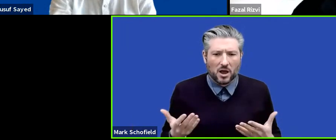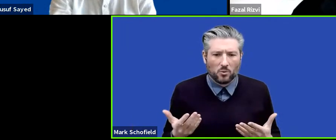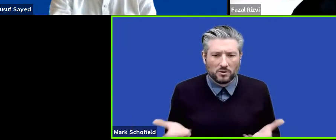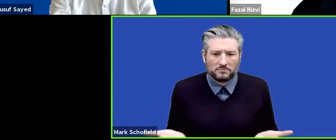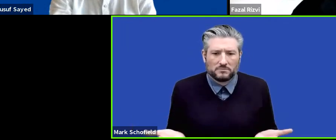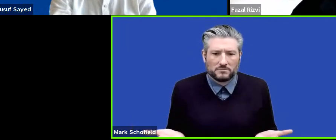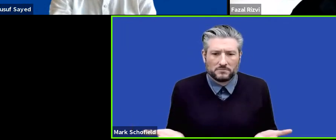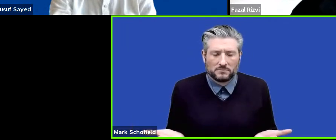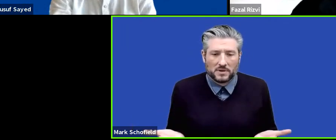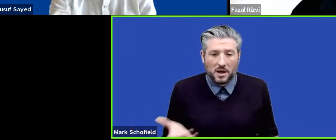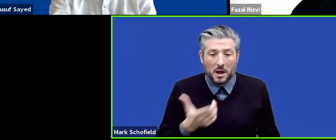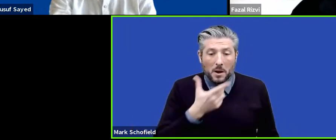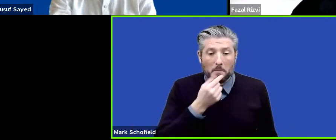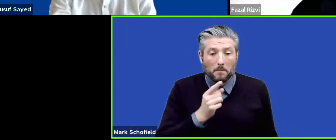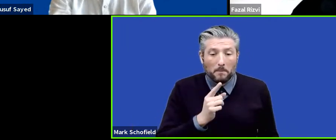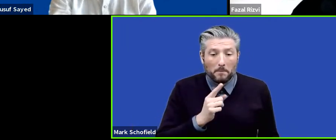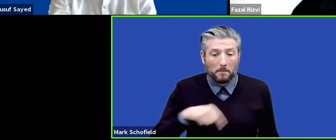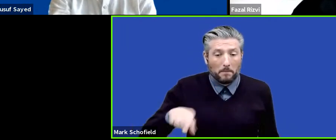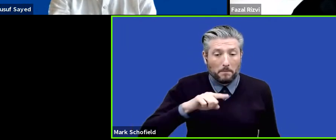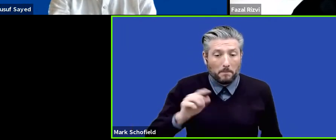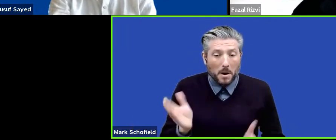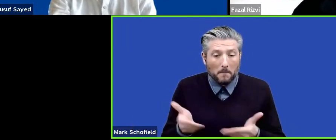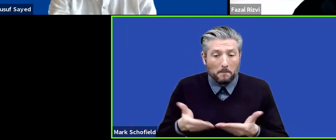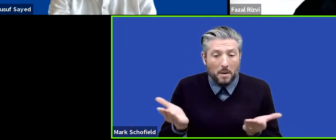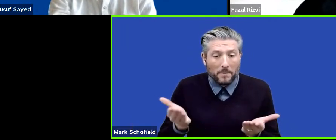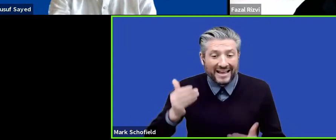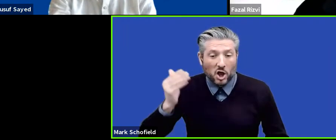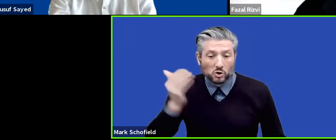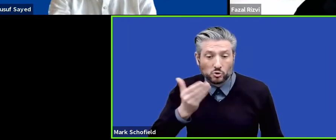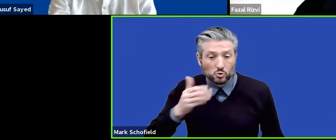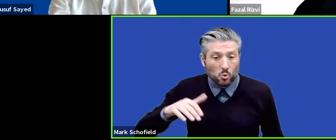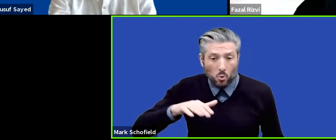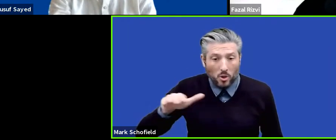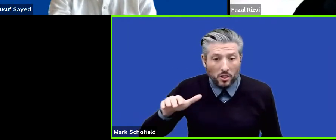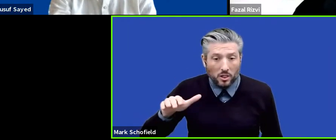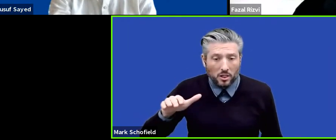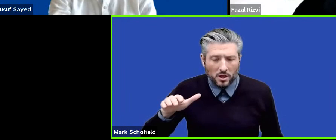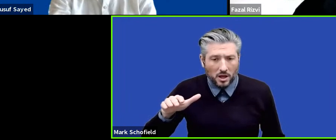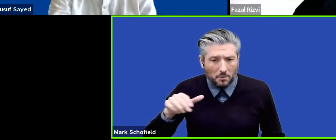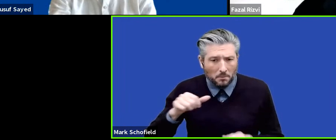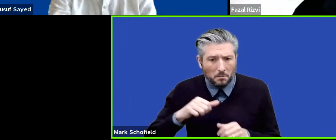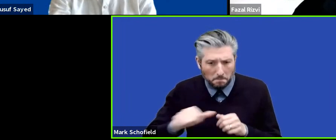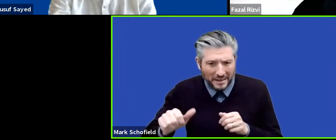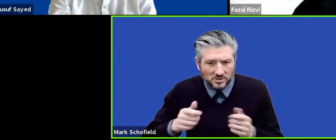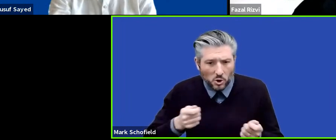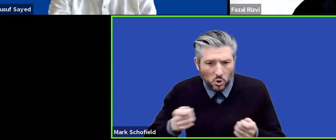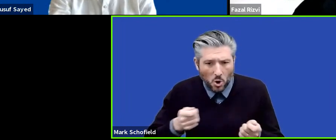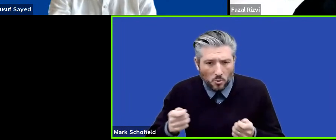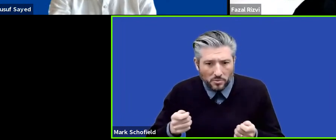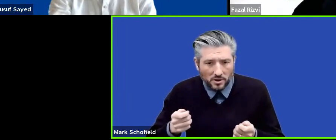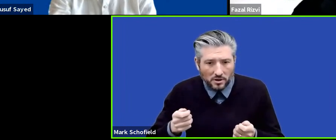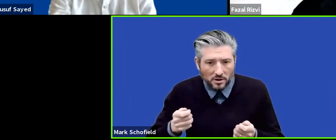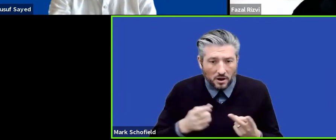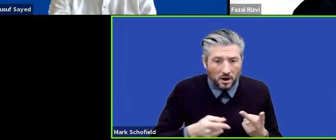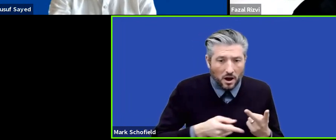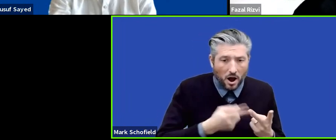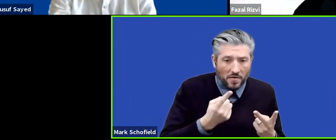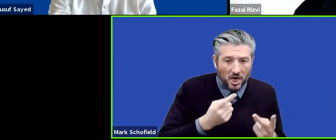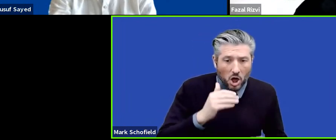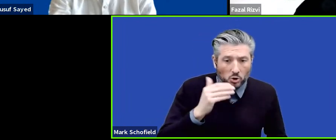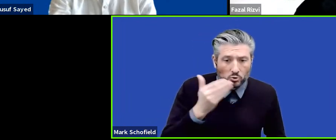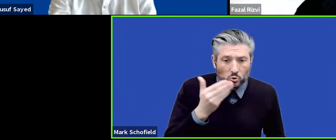often able to deal with the problem better than the low fees schools created by